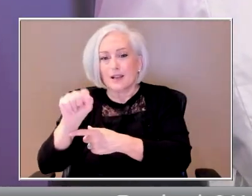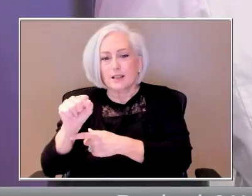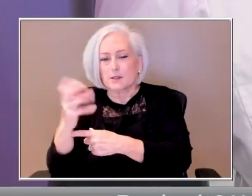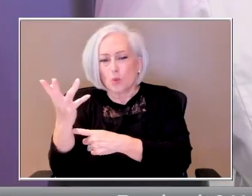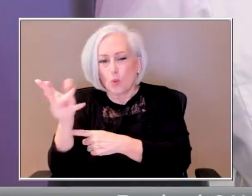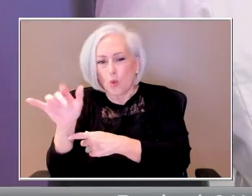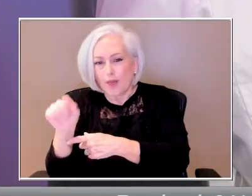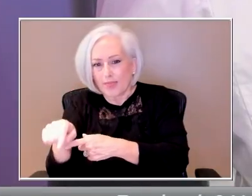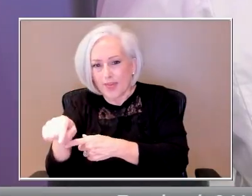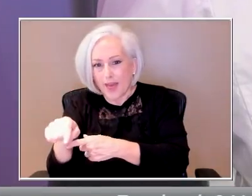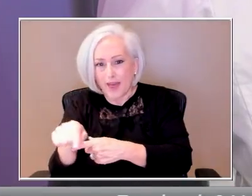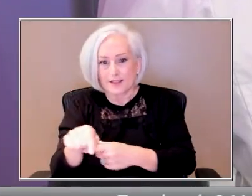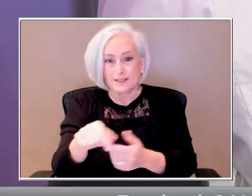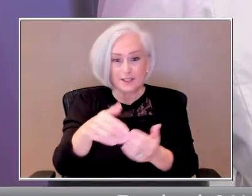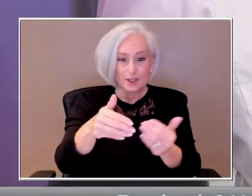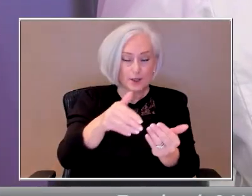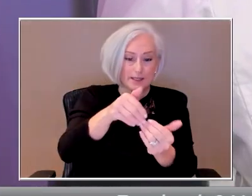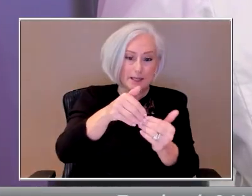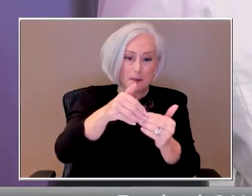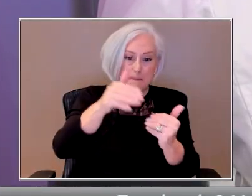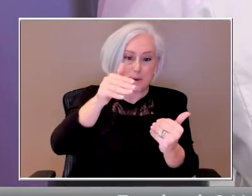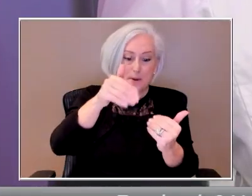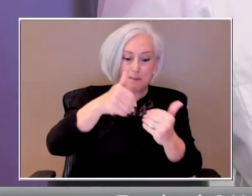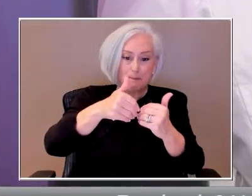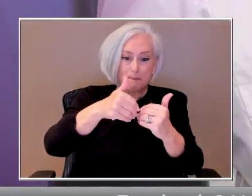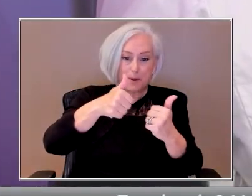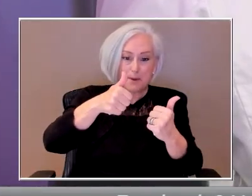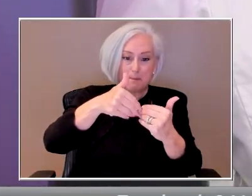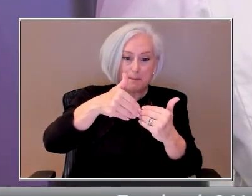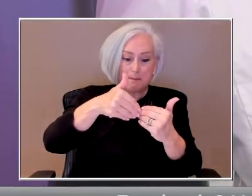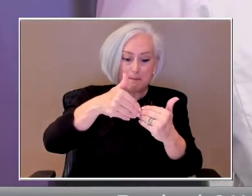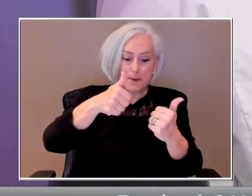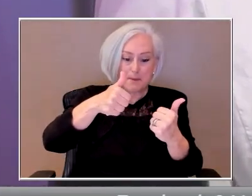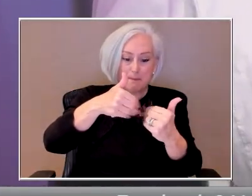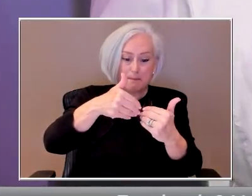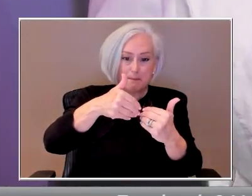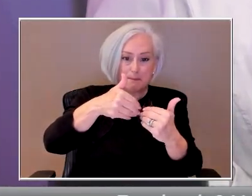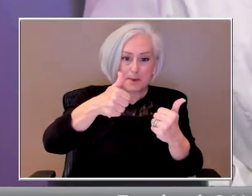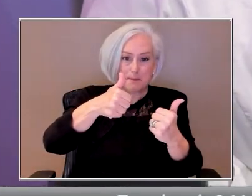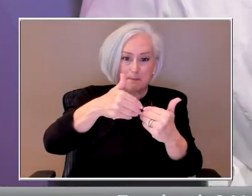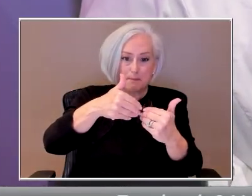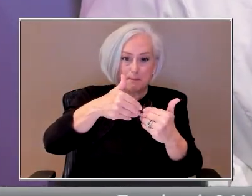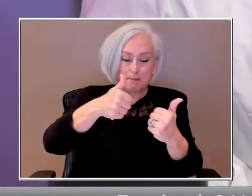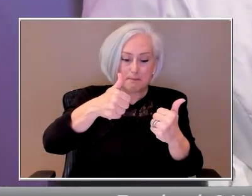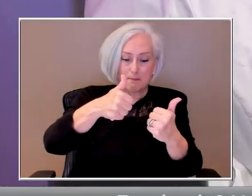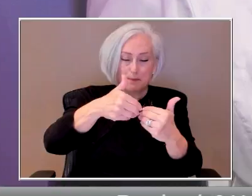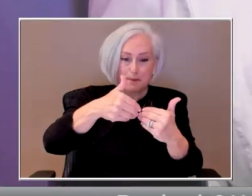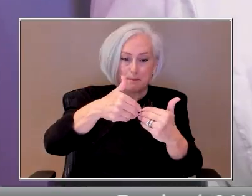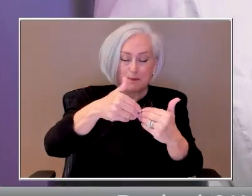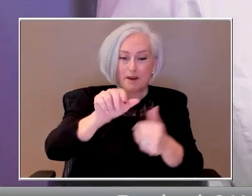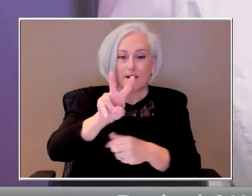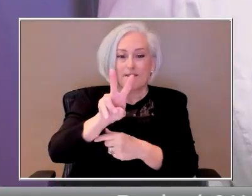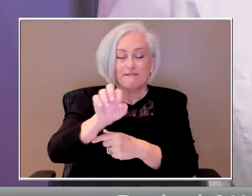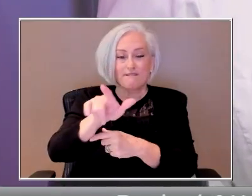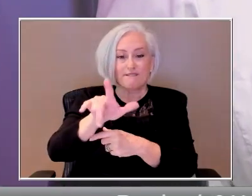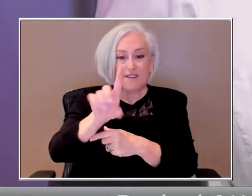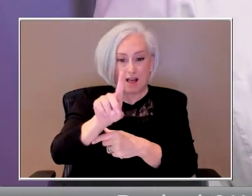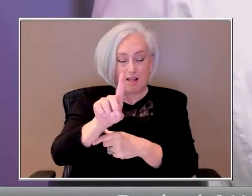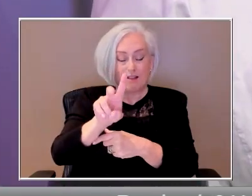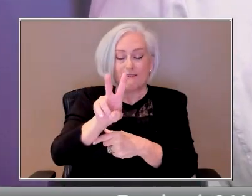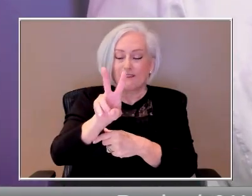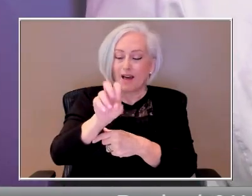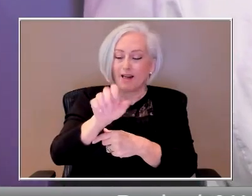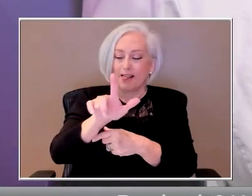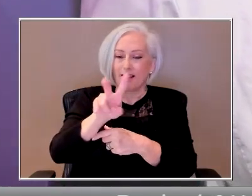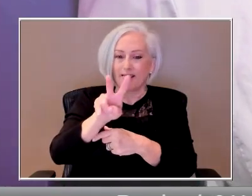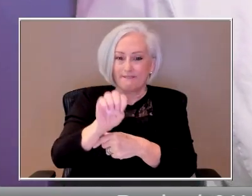just absolutely beautiful leaflets, big leaflets, great coaptation or where they meet and interact. But